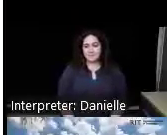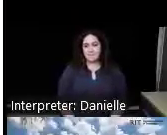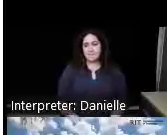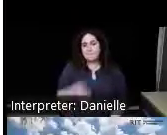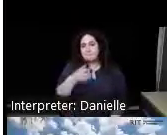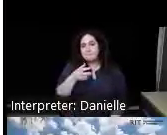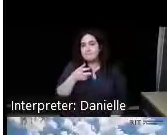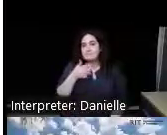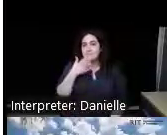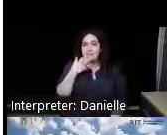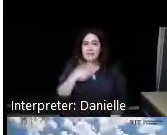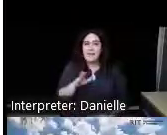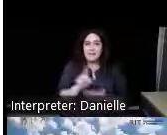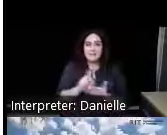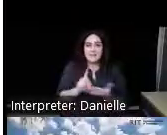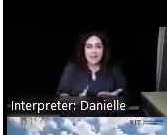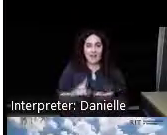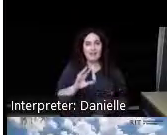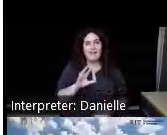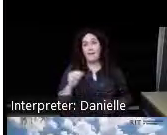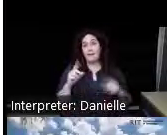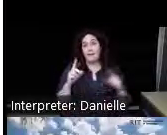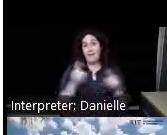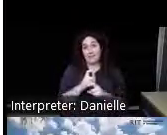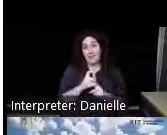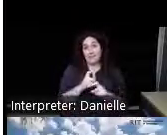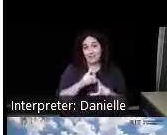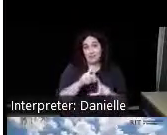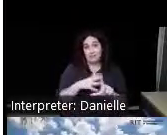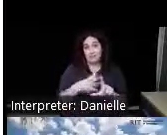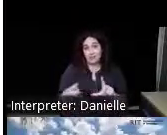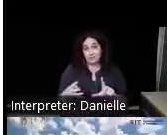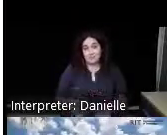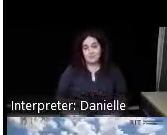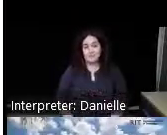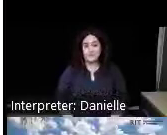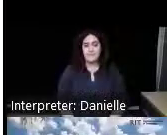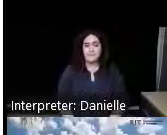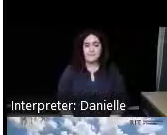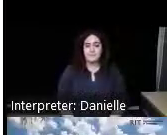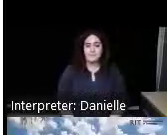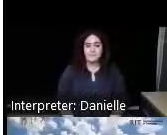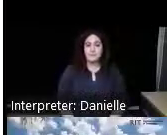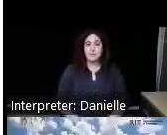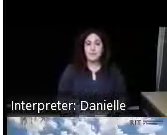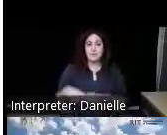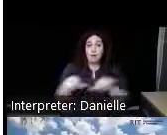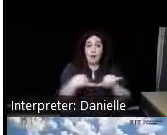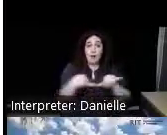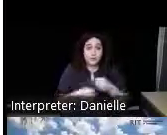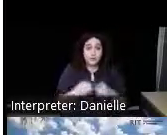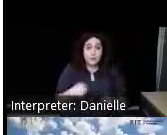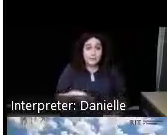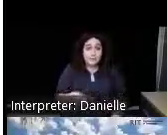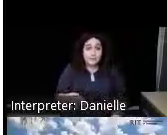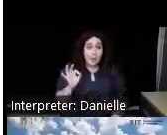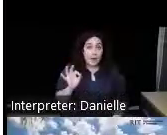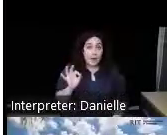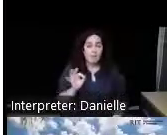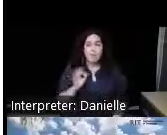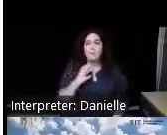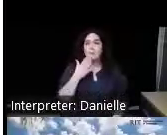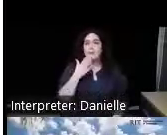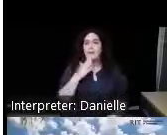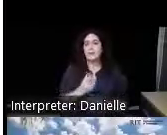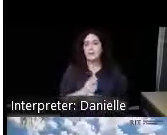well. So a common issue with that we found was poor use of color and layout, which would be difficult